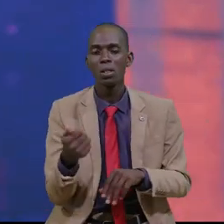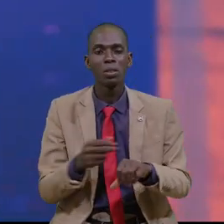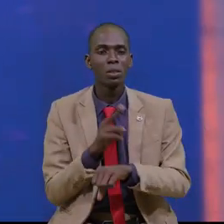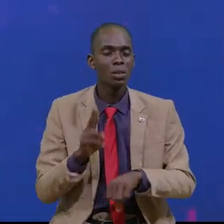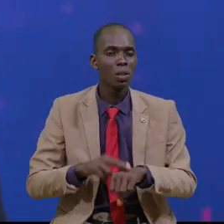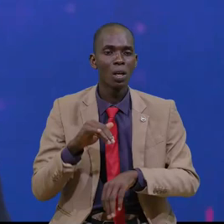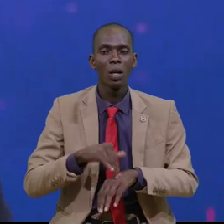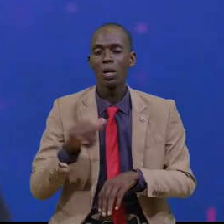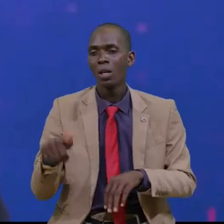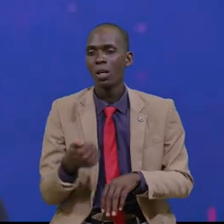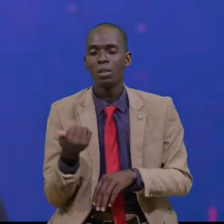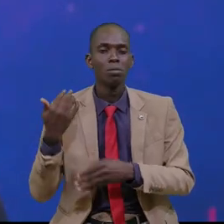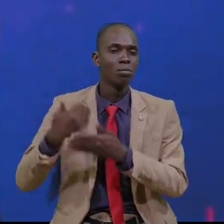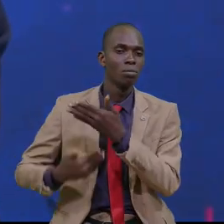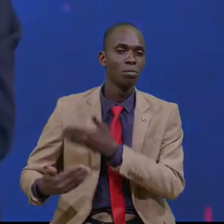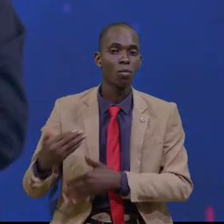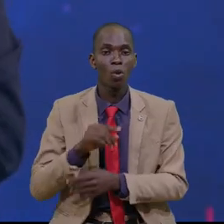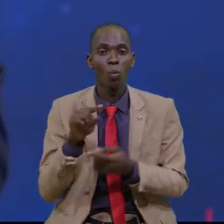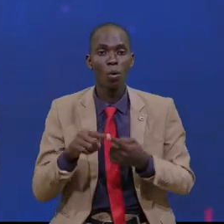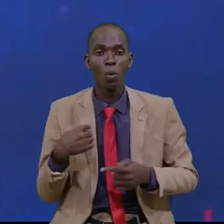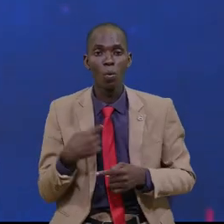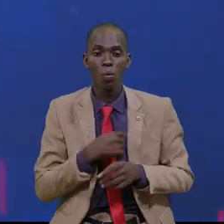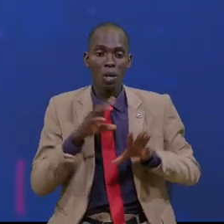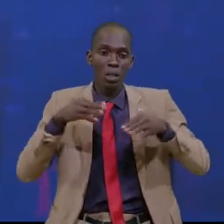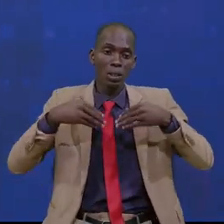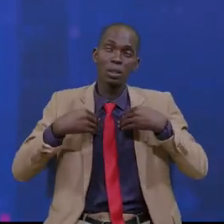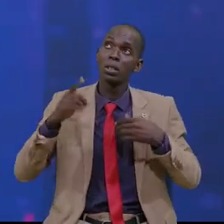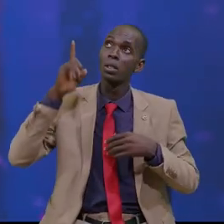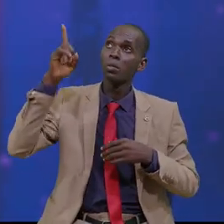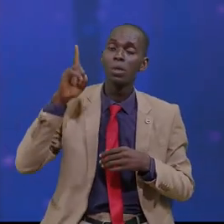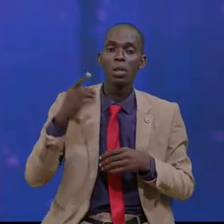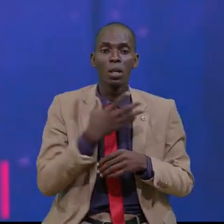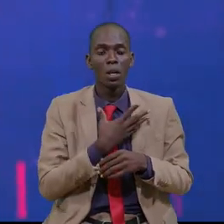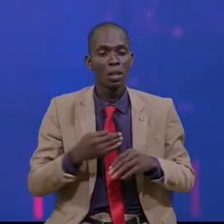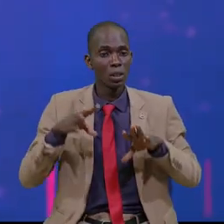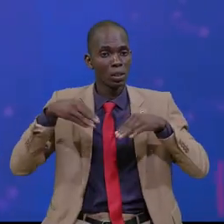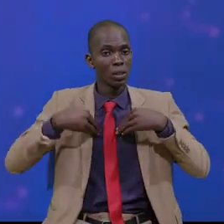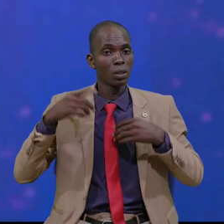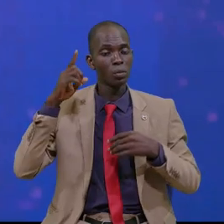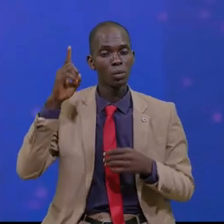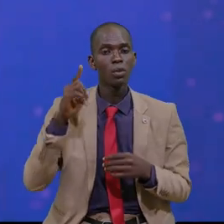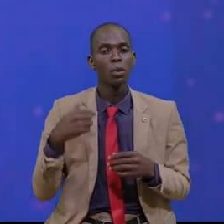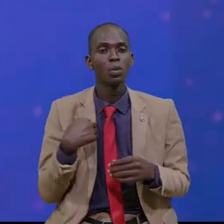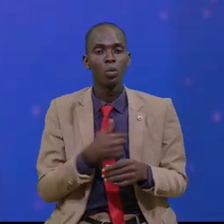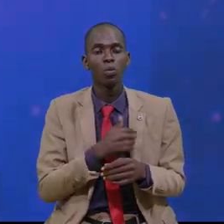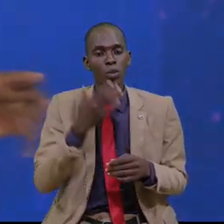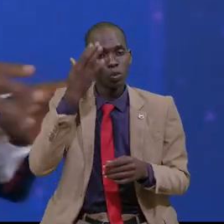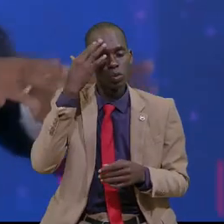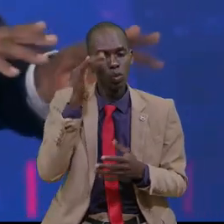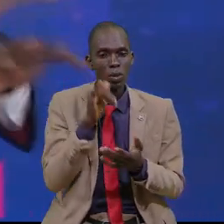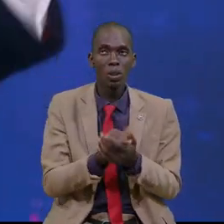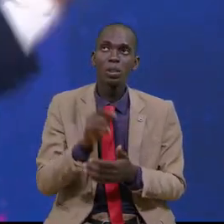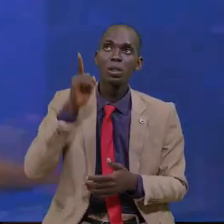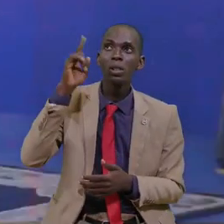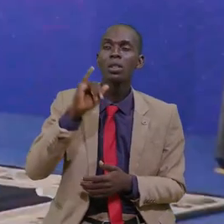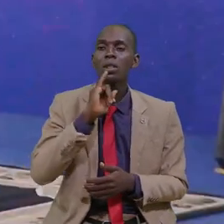when we accept him and receive him, and we know that is the Son of God, and